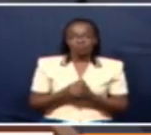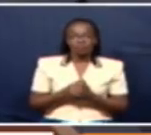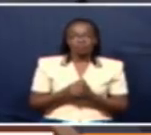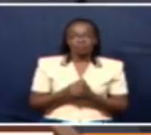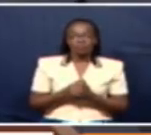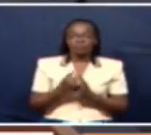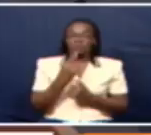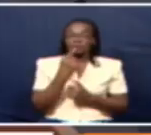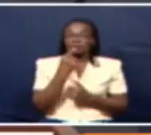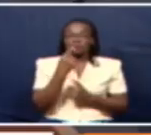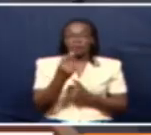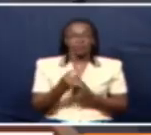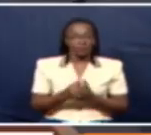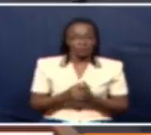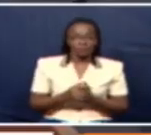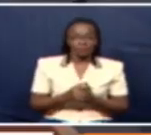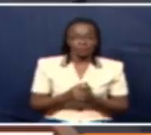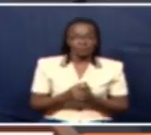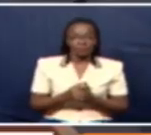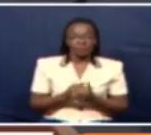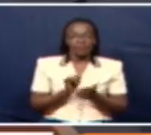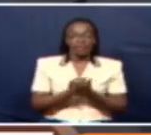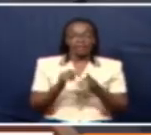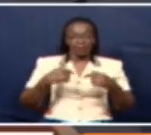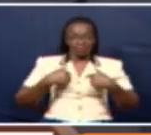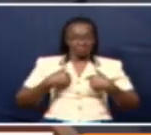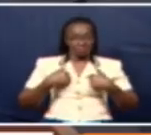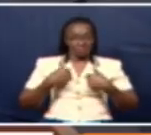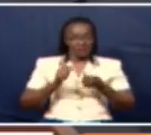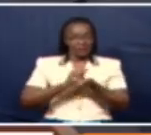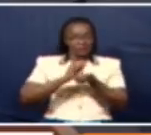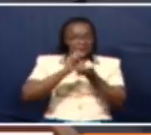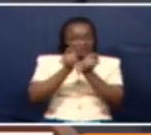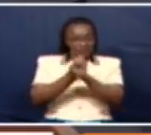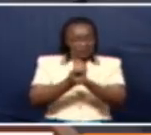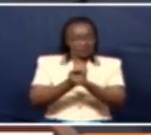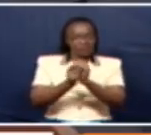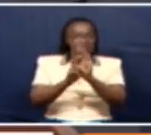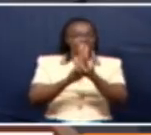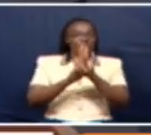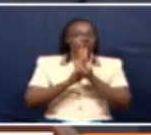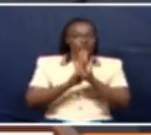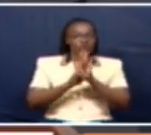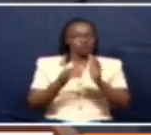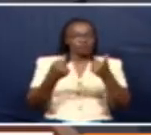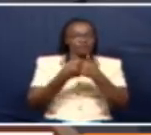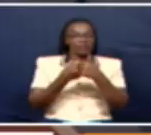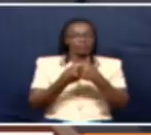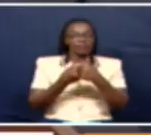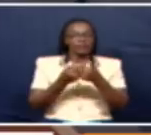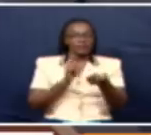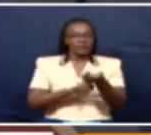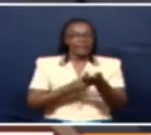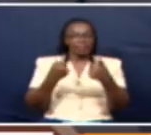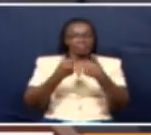argued that I was changing the rules of engagement halfway through the game.